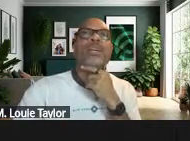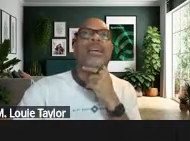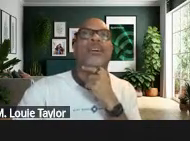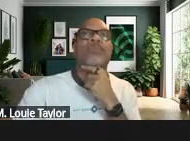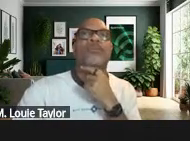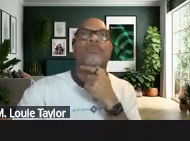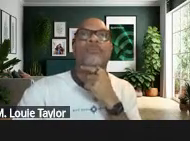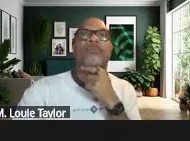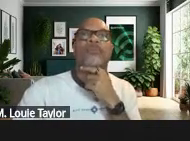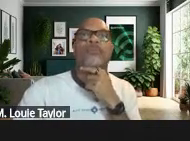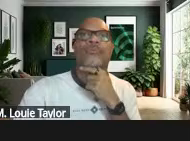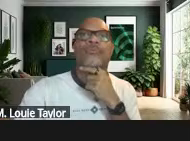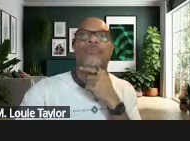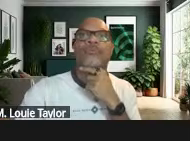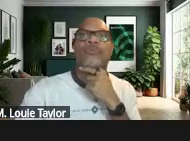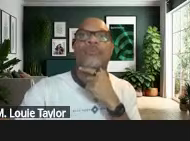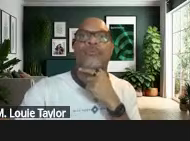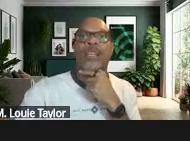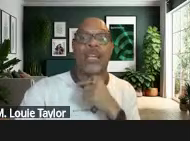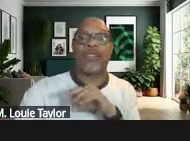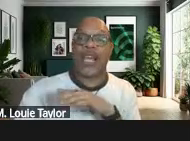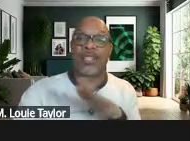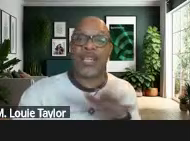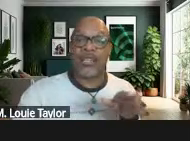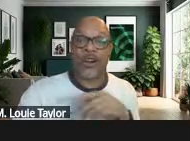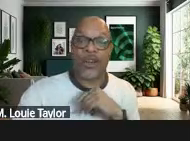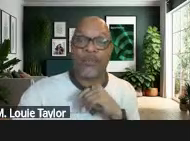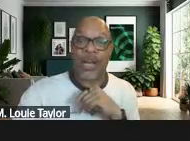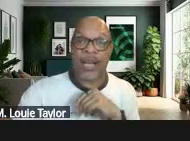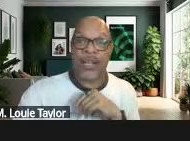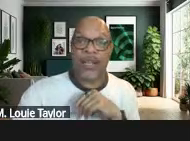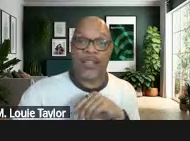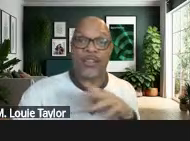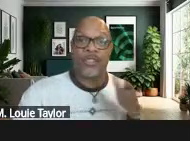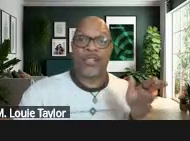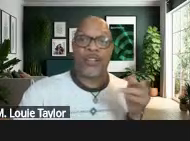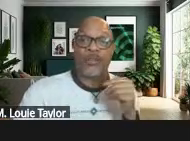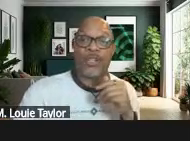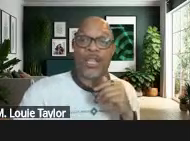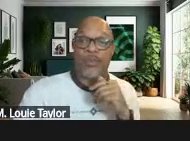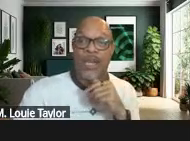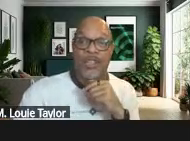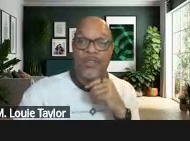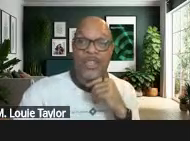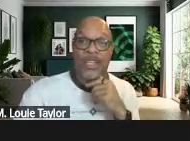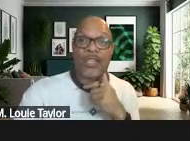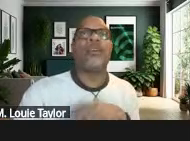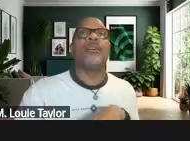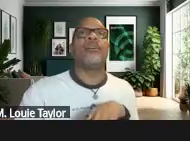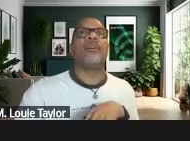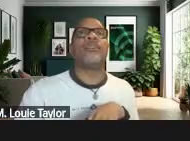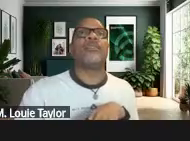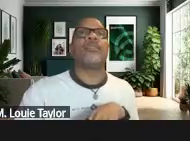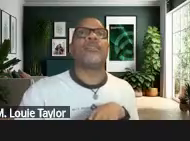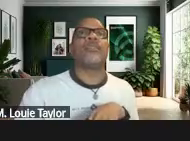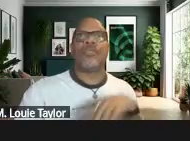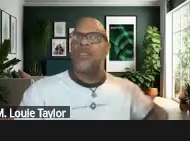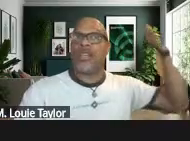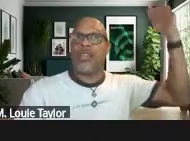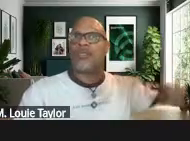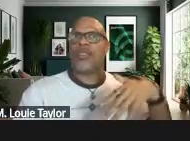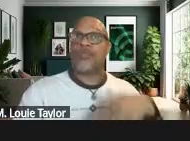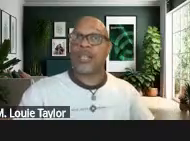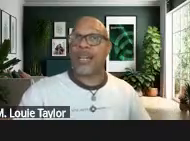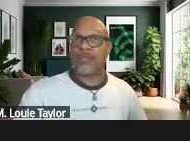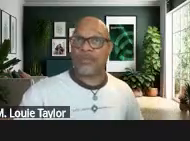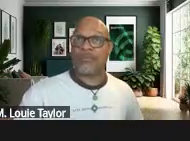break down, like in case they didn't already buy and didn't go look at the page and everything. Here's